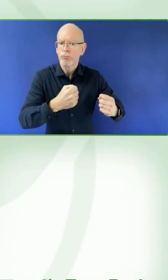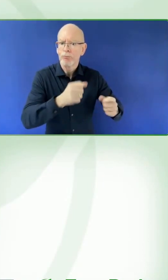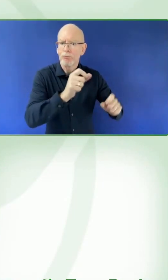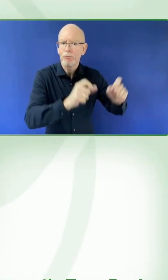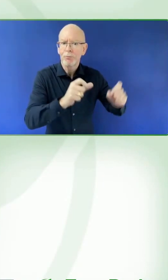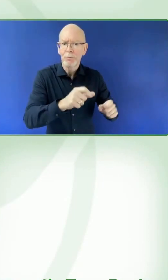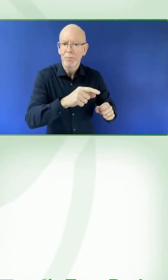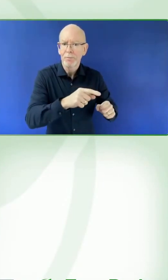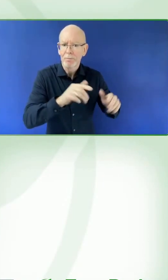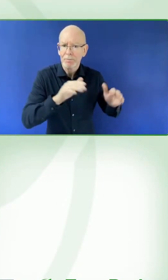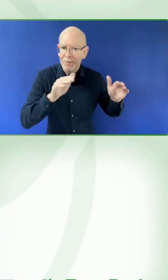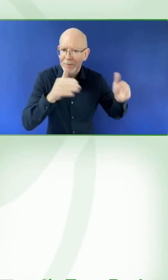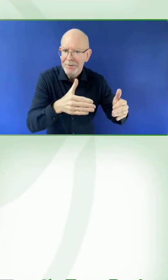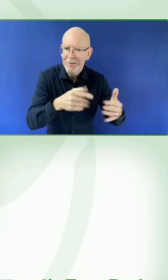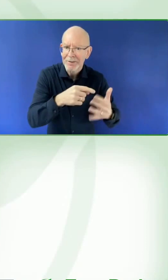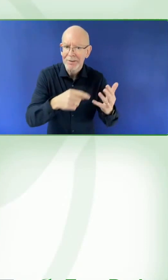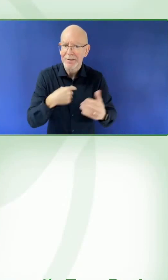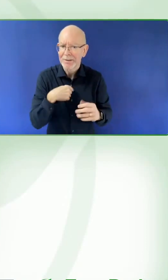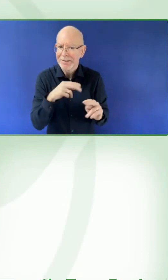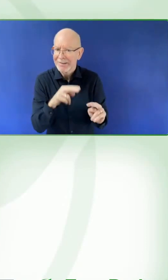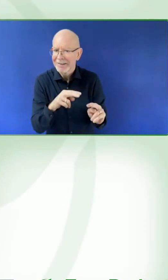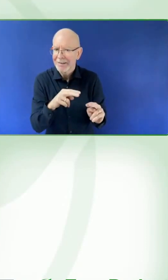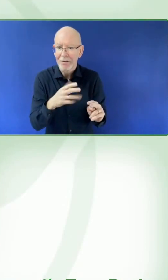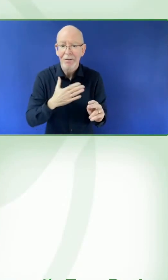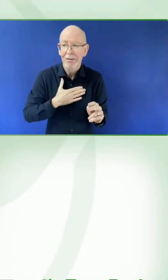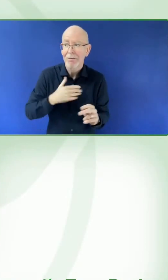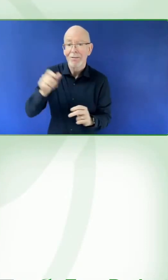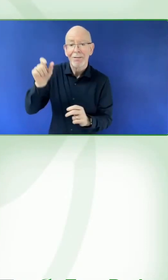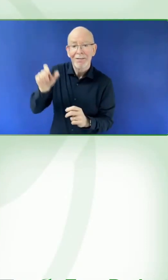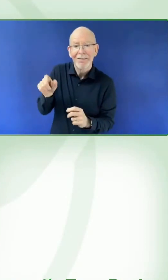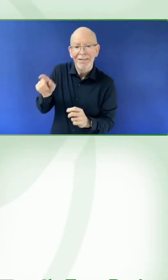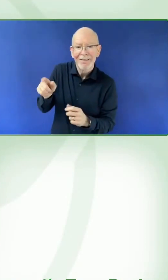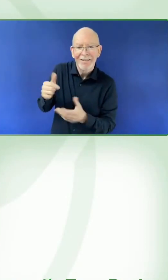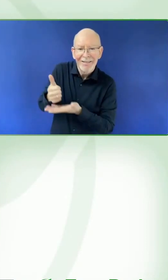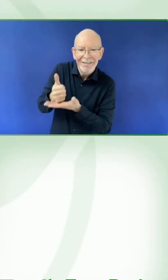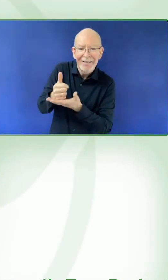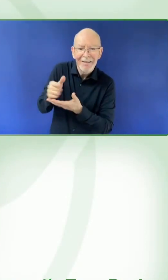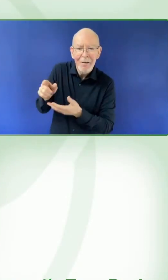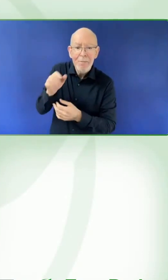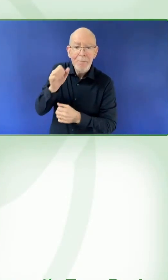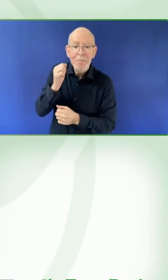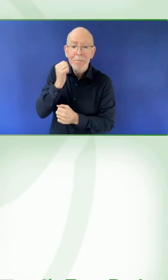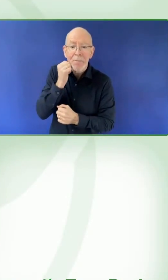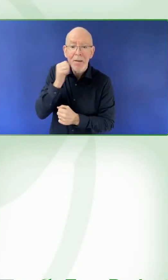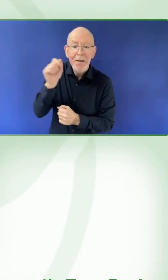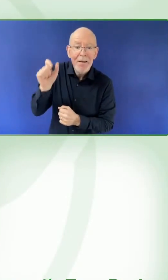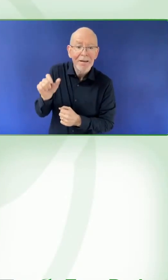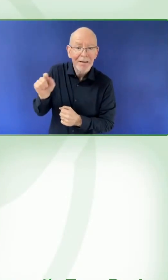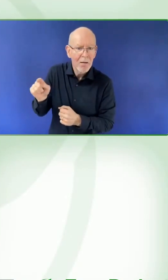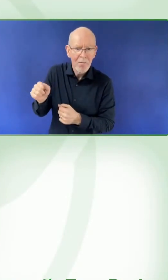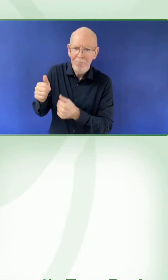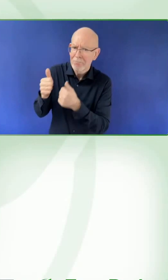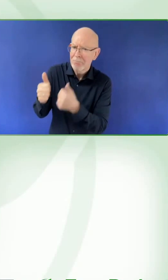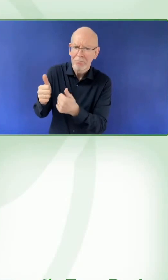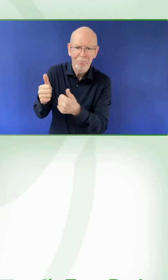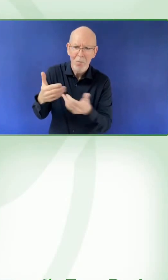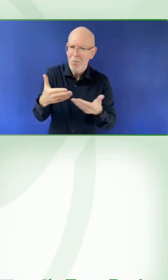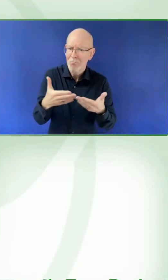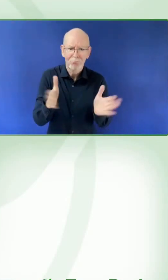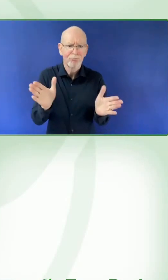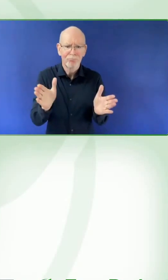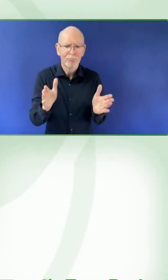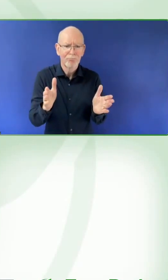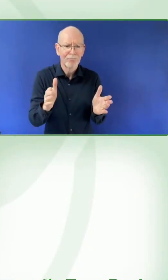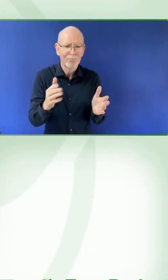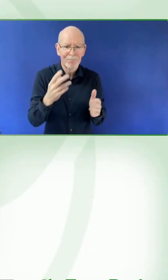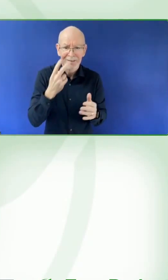sex aids and vibrators and sex swings and all these things. And I was really concerned about how the parents were going to take it because I didn't want to scare